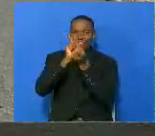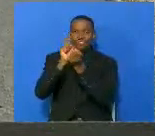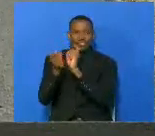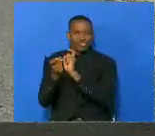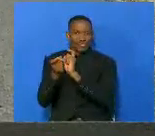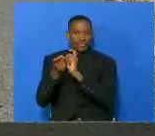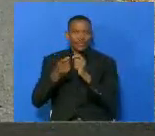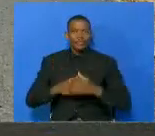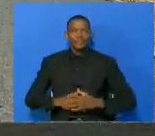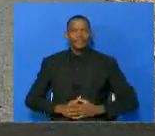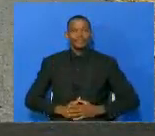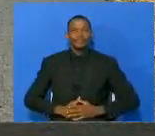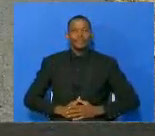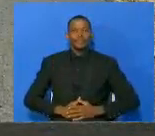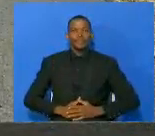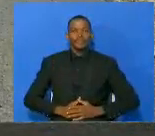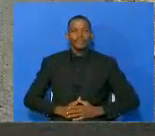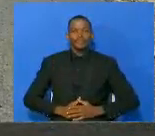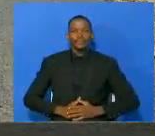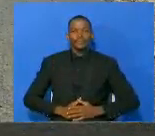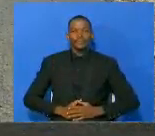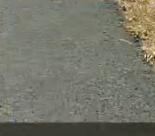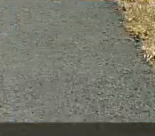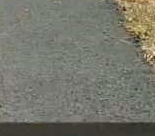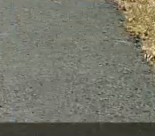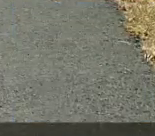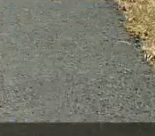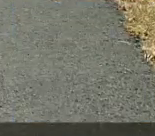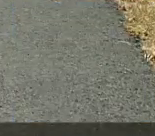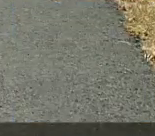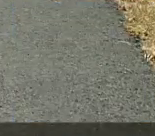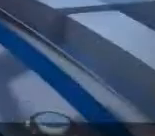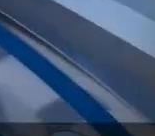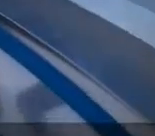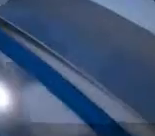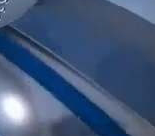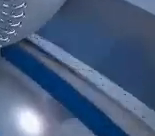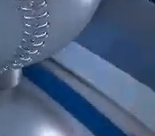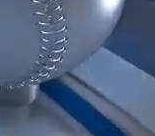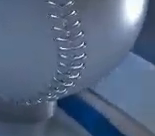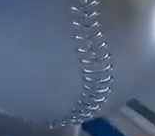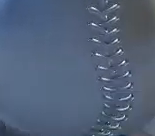eole. BTV News, panda matenga.